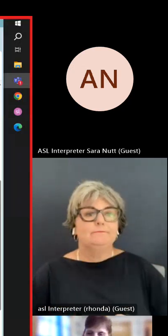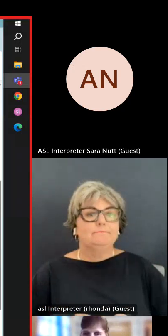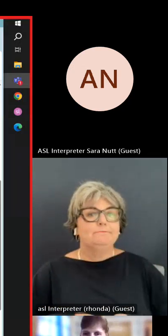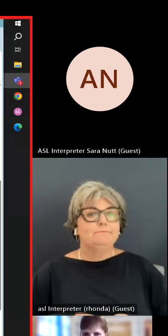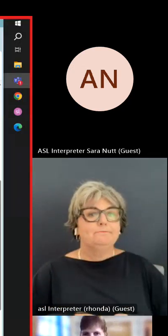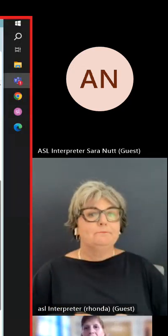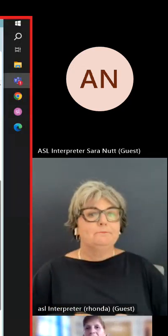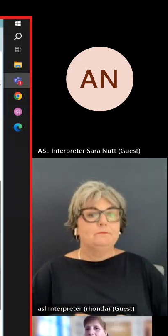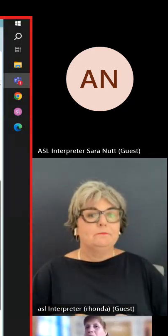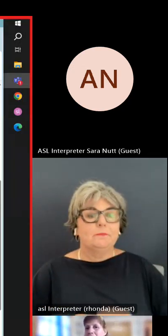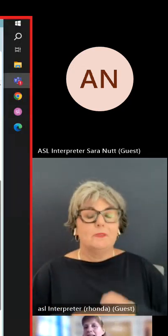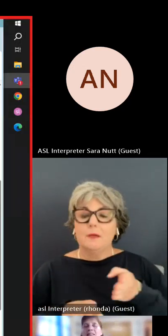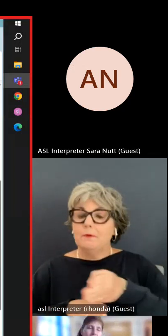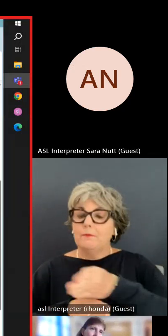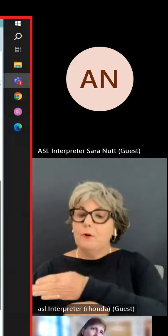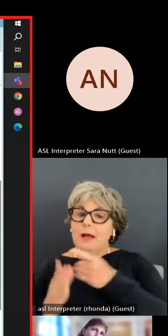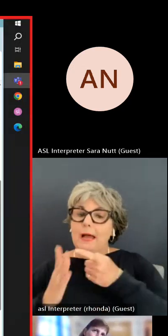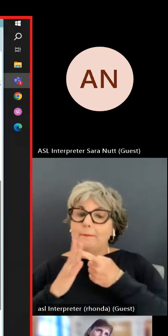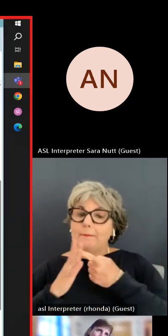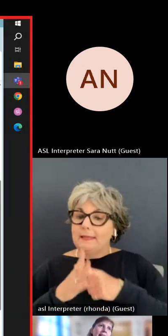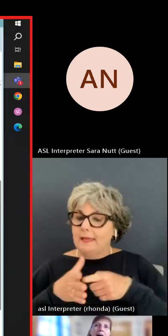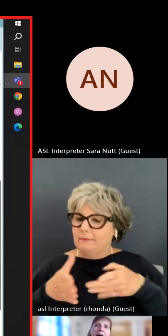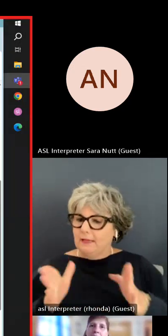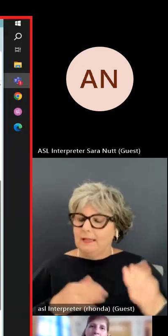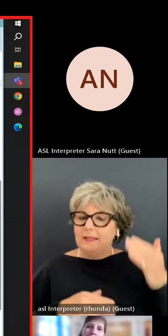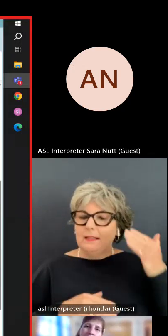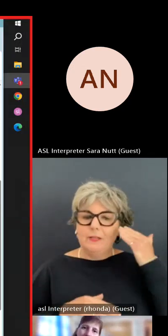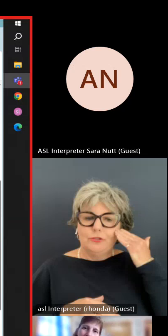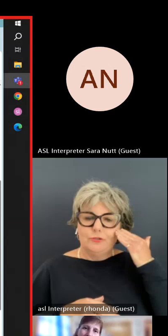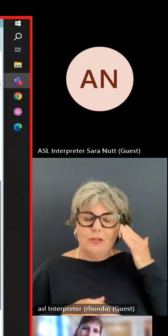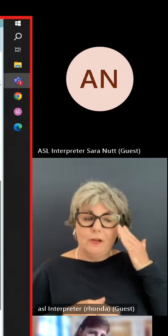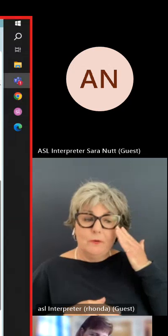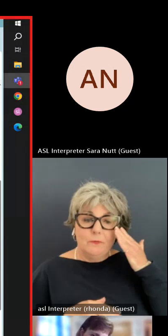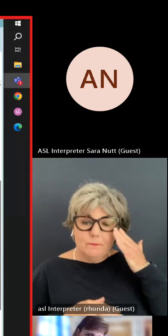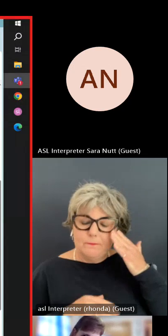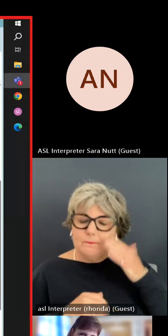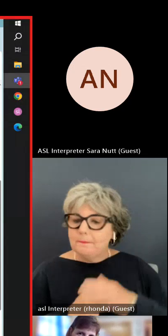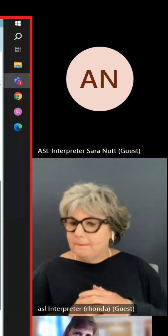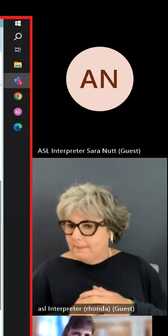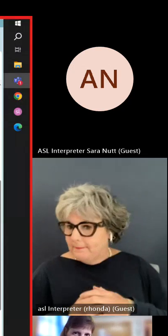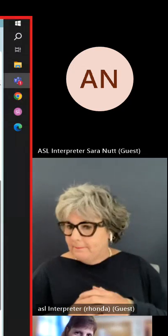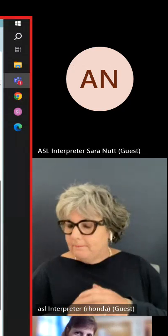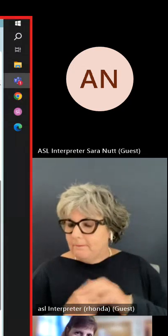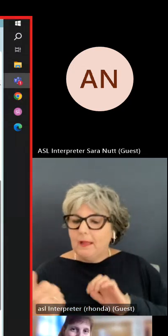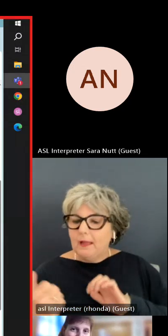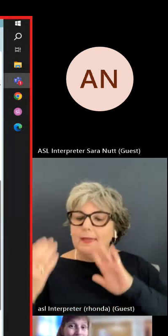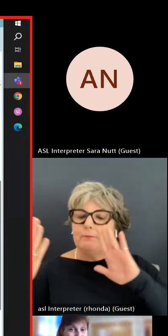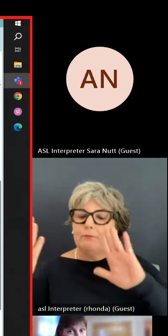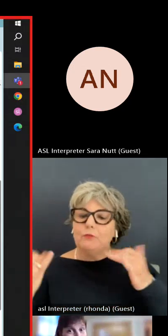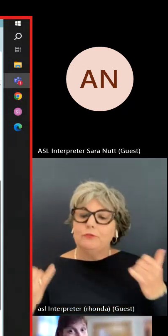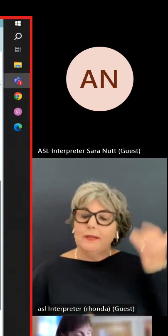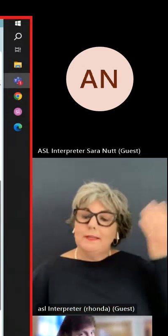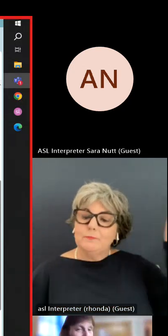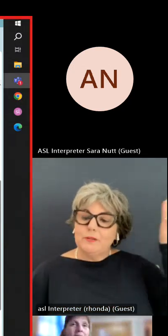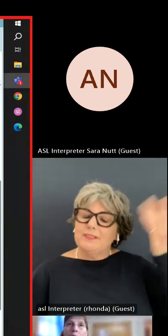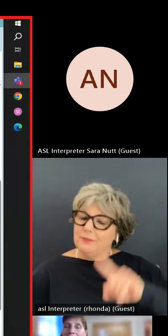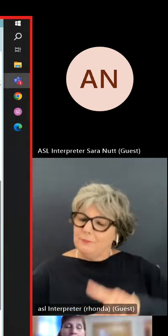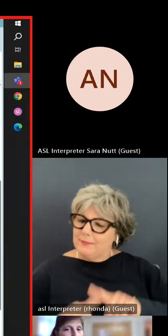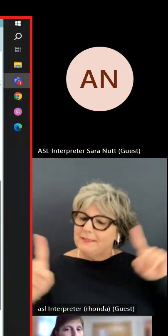And just before I get started, I want to let you know that I approached this presentation a little bit